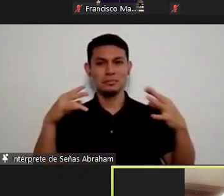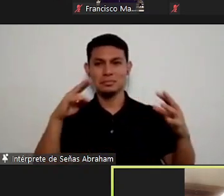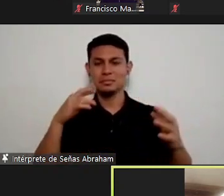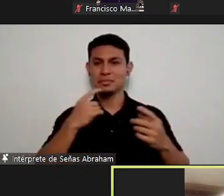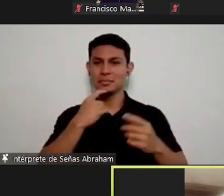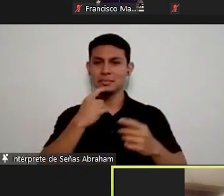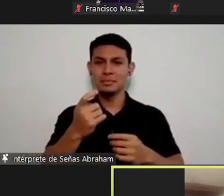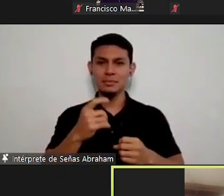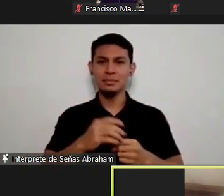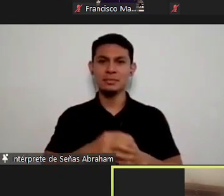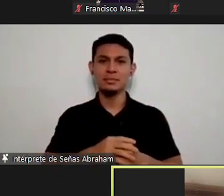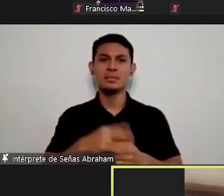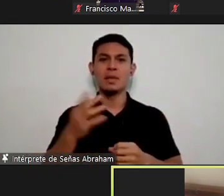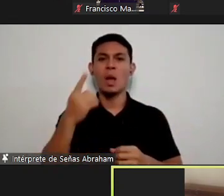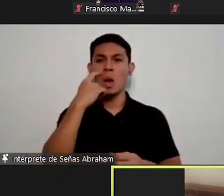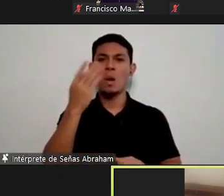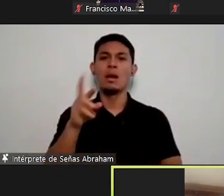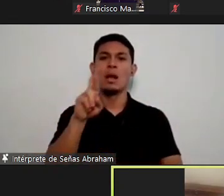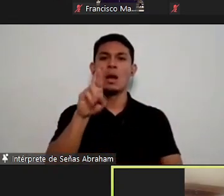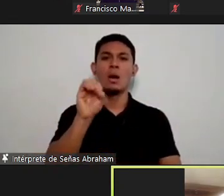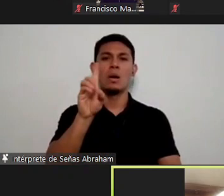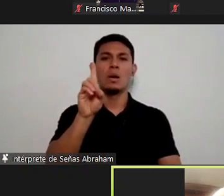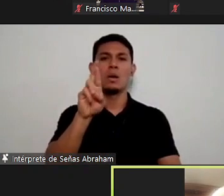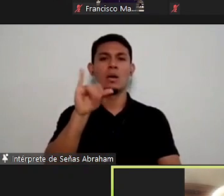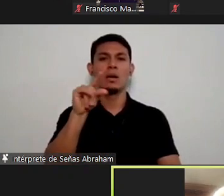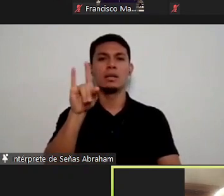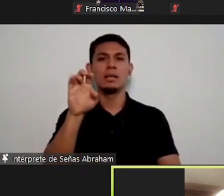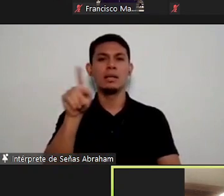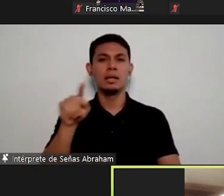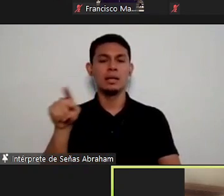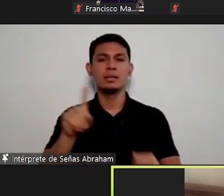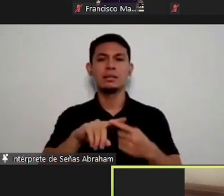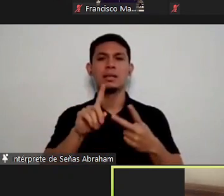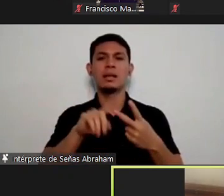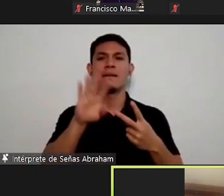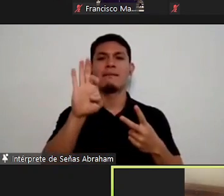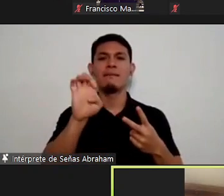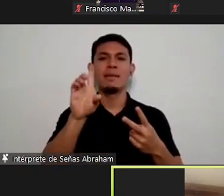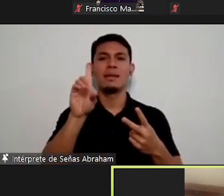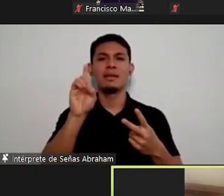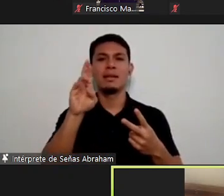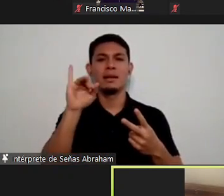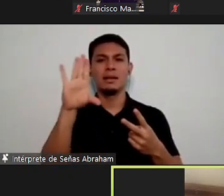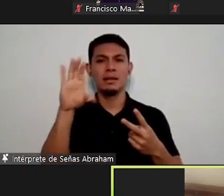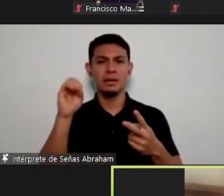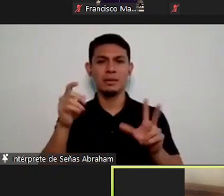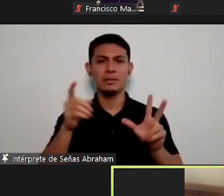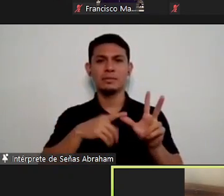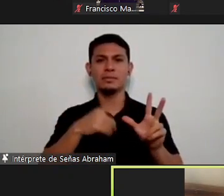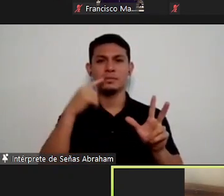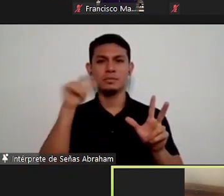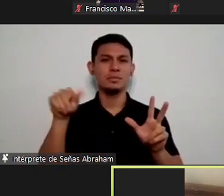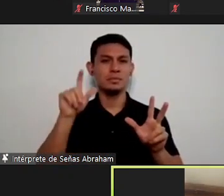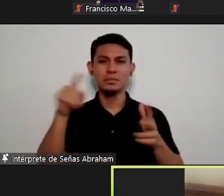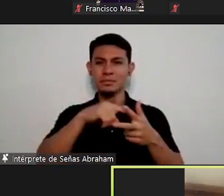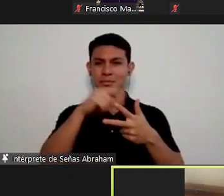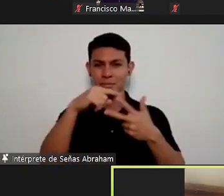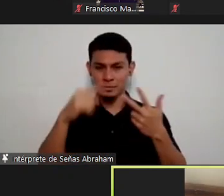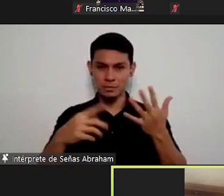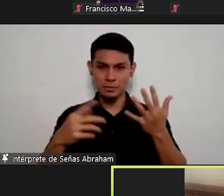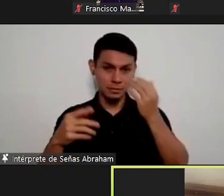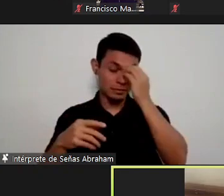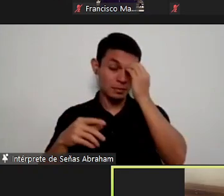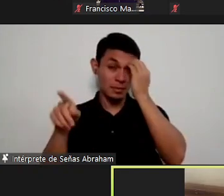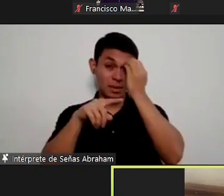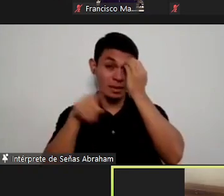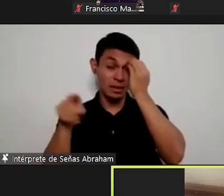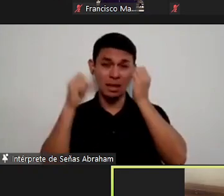cross section and i would have to finally uh thank dr federico and the entire